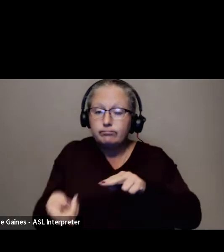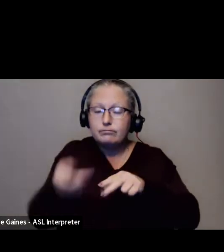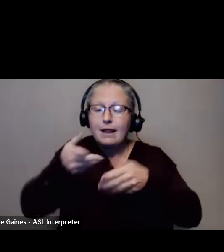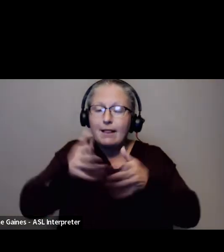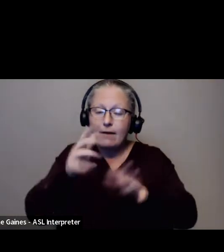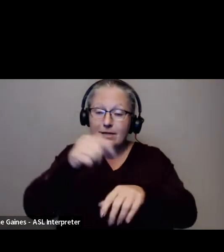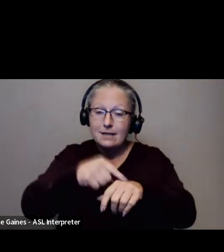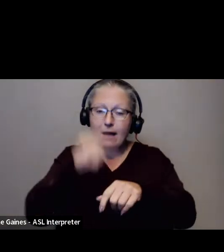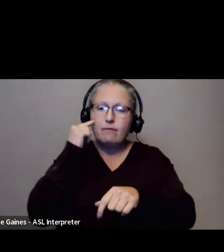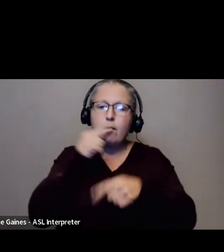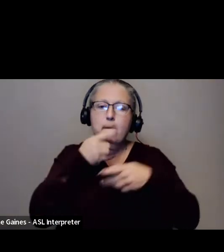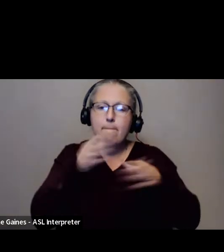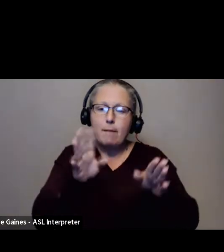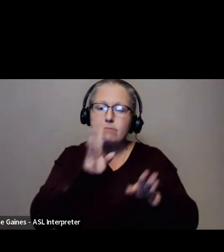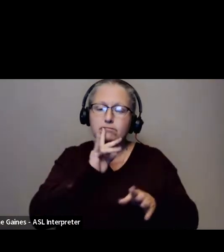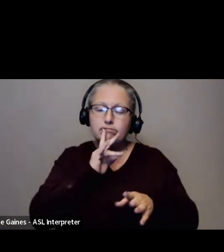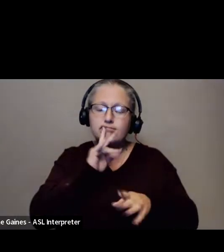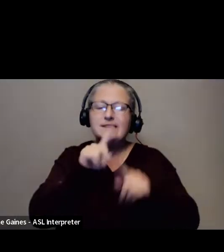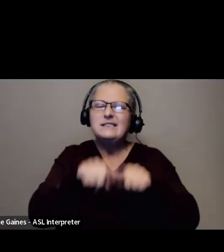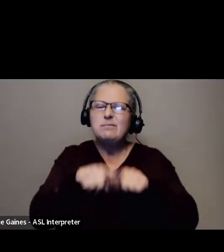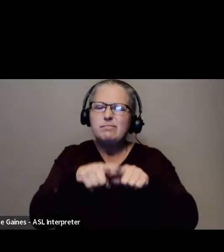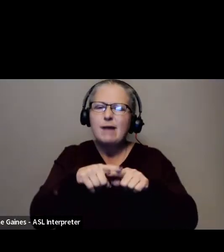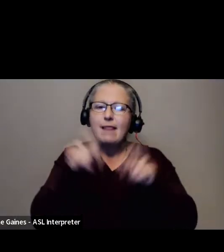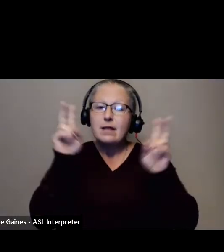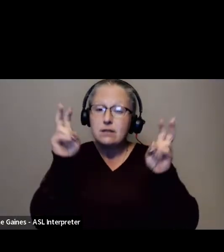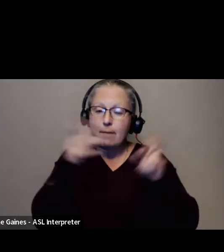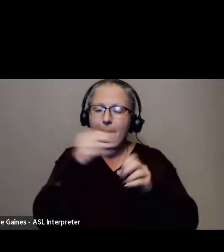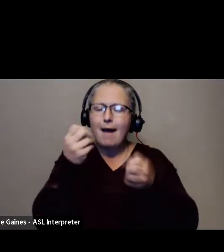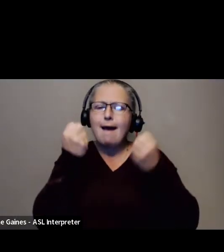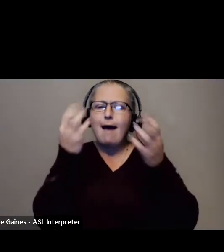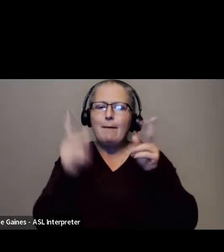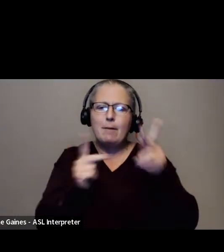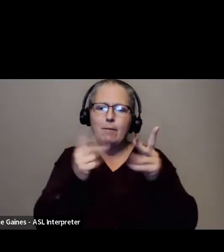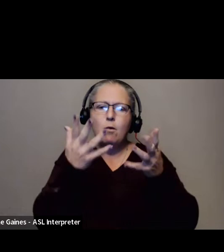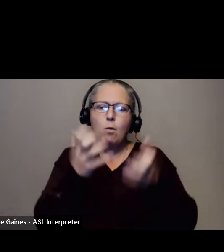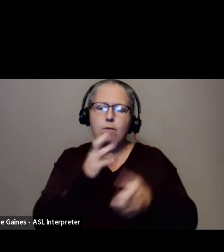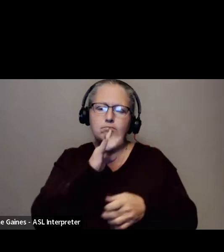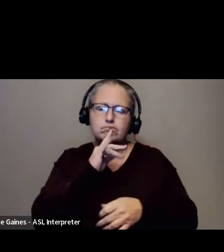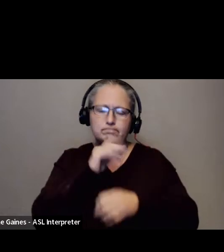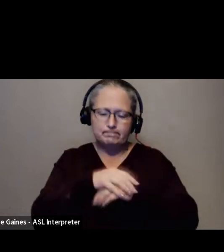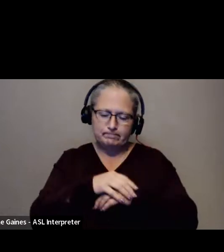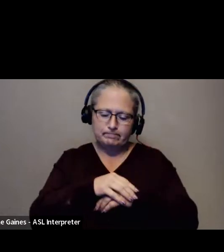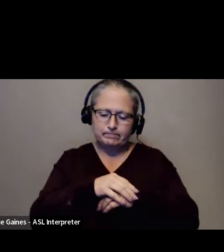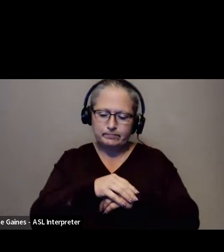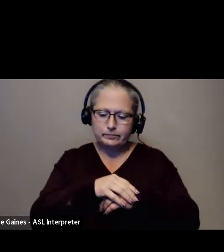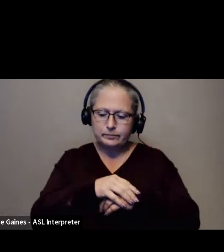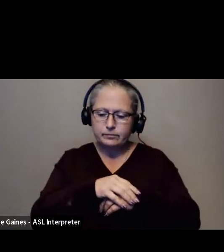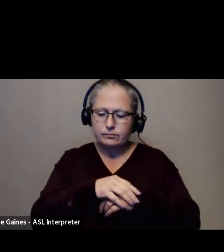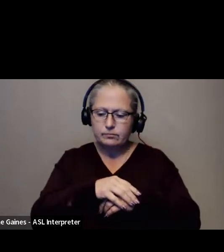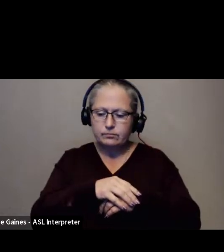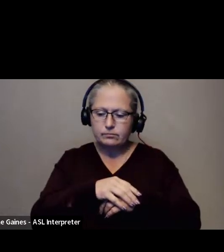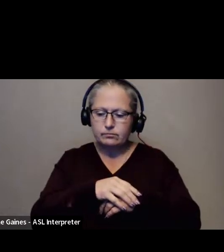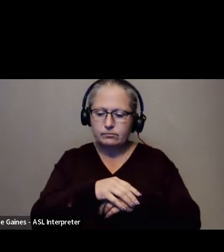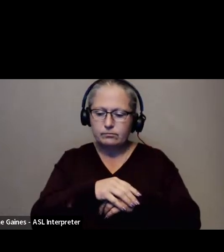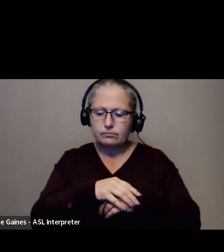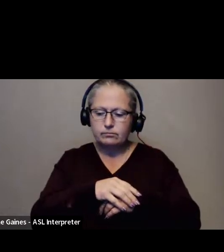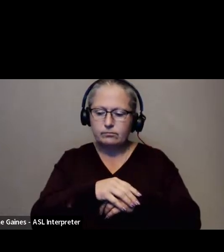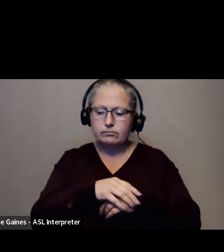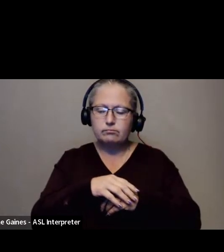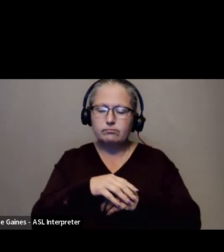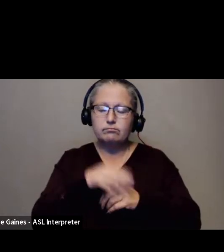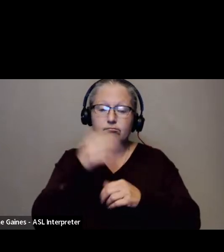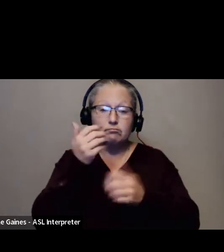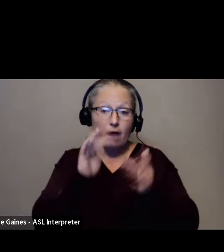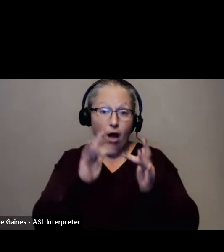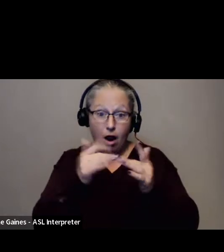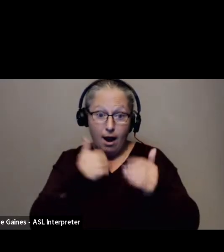for public comment depending upon the topic and the number of persons wishing to be heard. So, do we have any